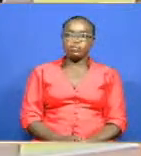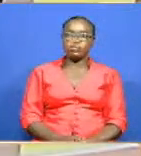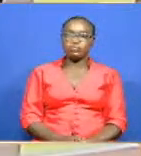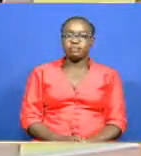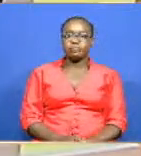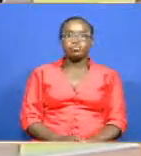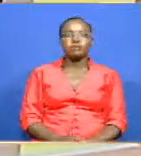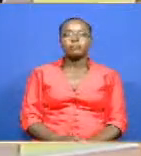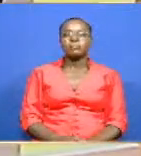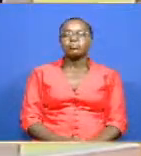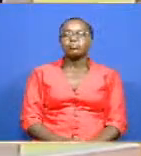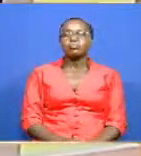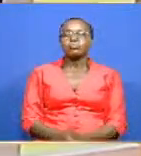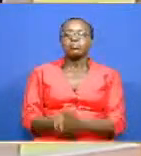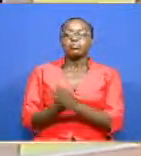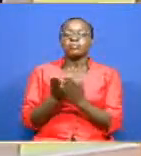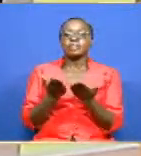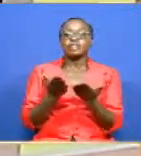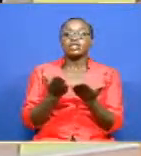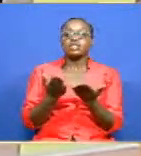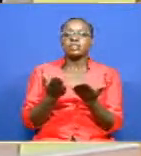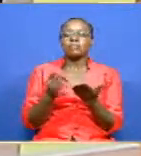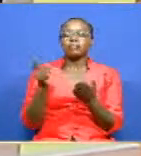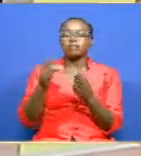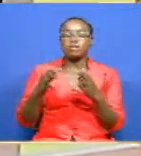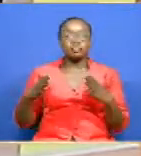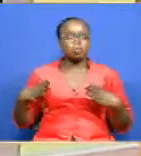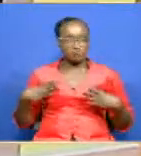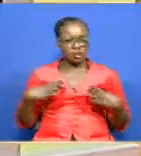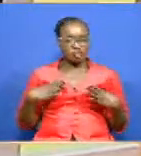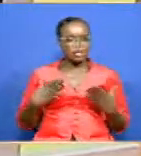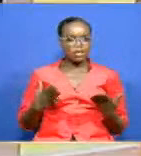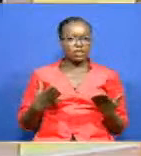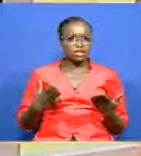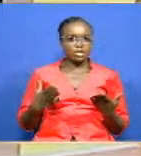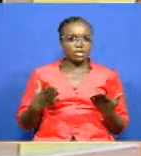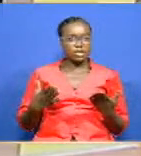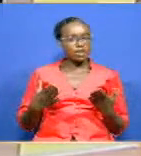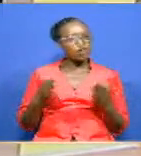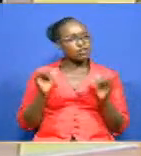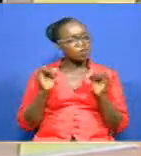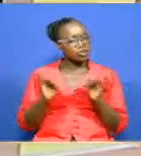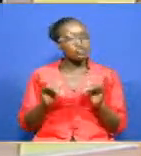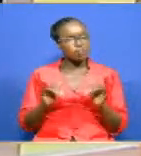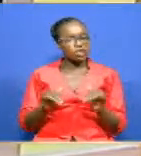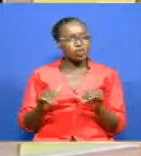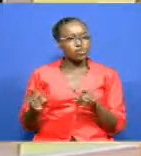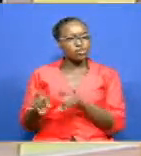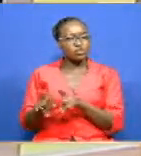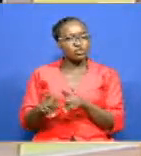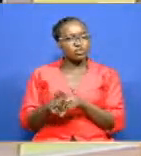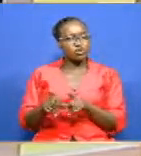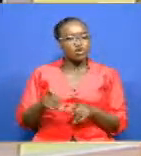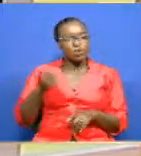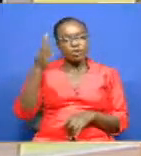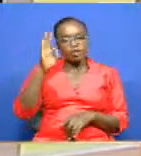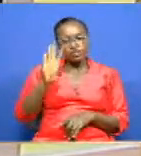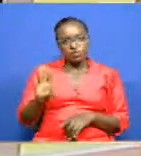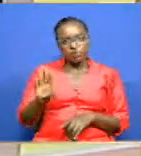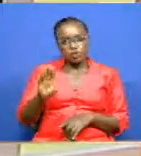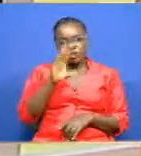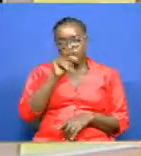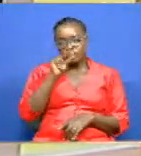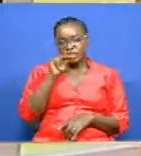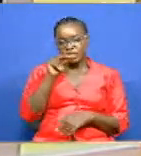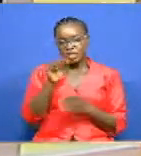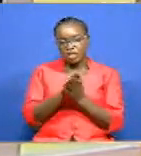Well, that story by Gladys Mungai brings us to a fast break on Channel One News Hour. Remember, we are also live on Facebook, on Twitter,